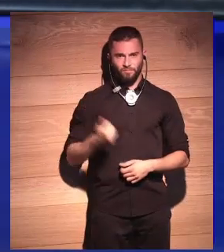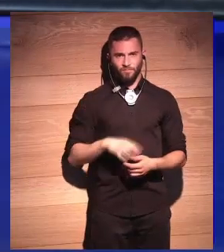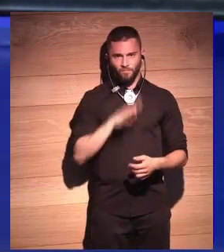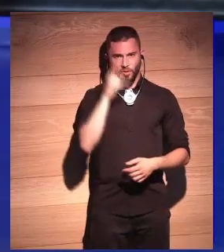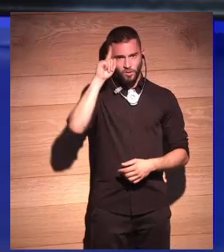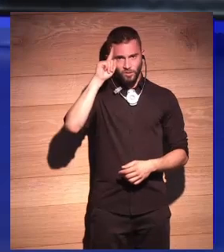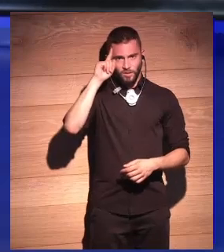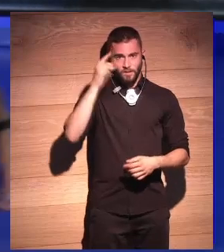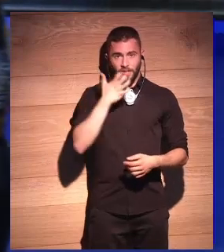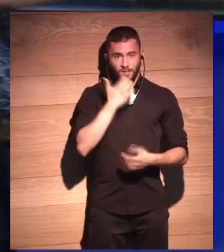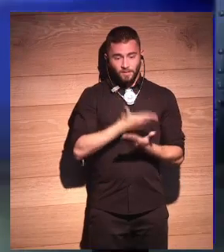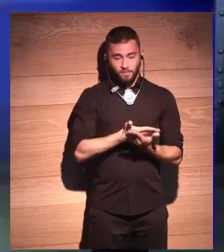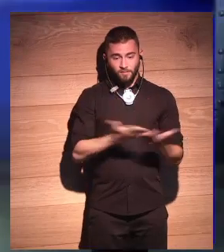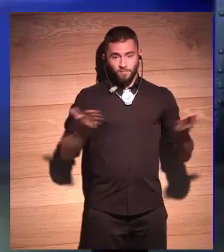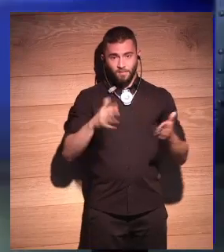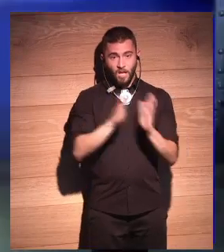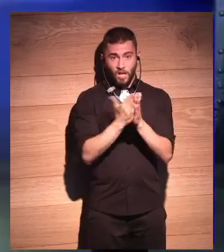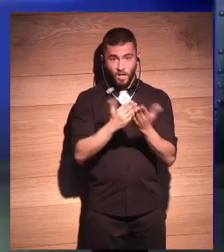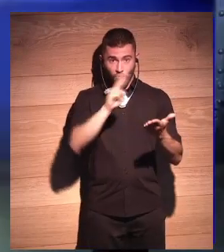read books. I can tell you do.